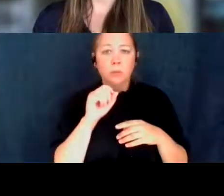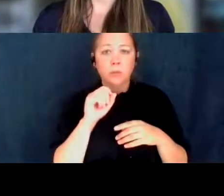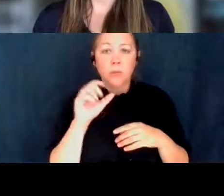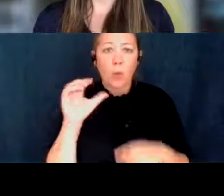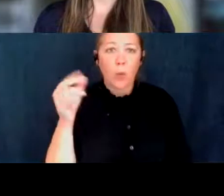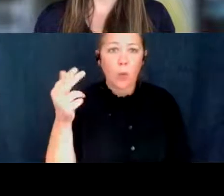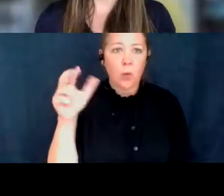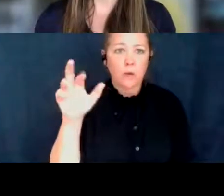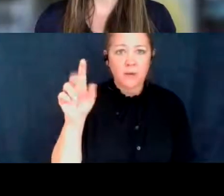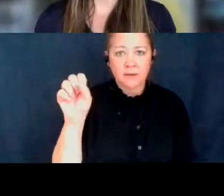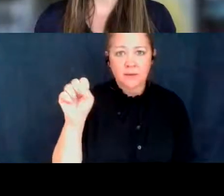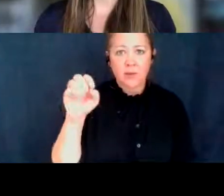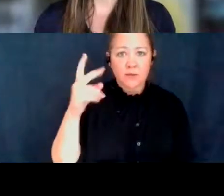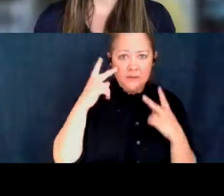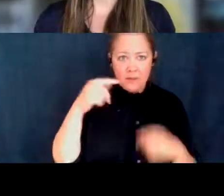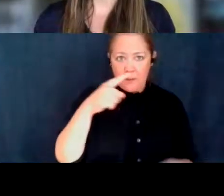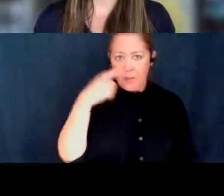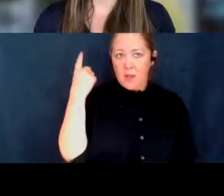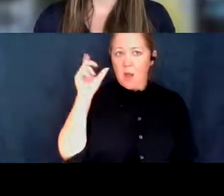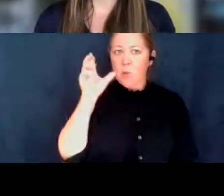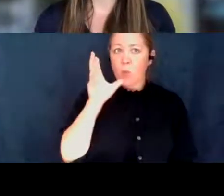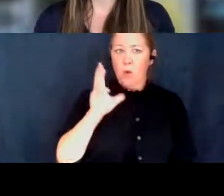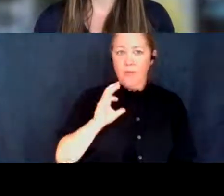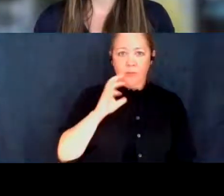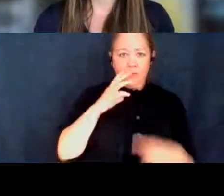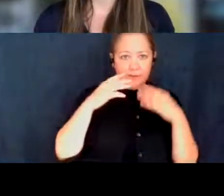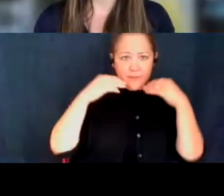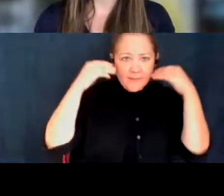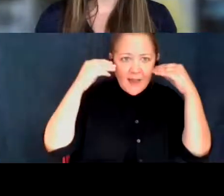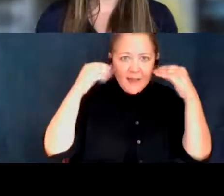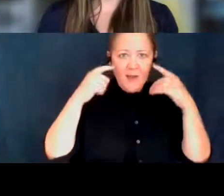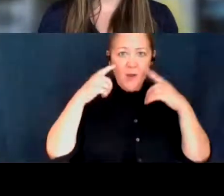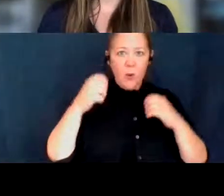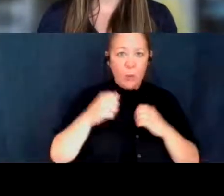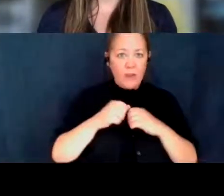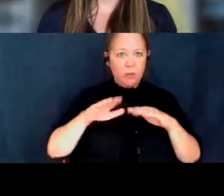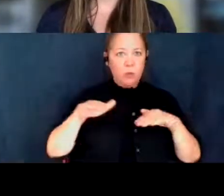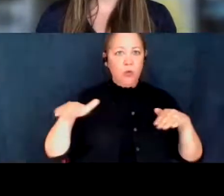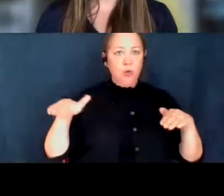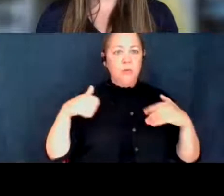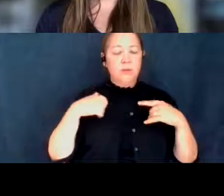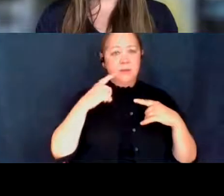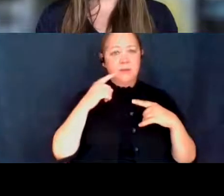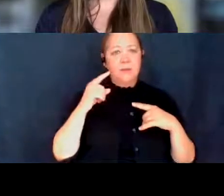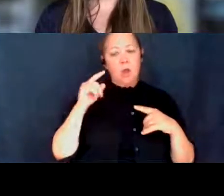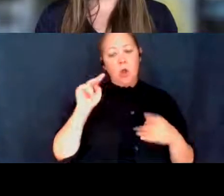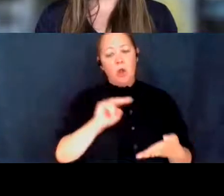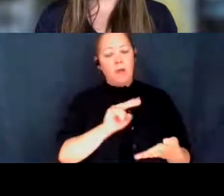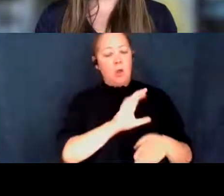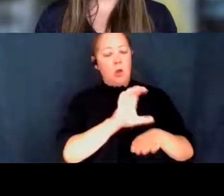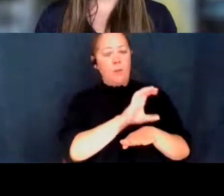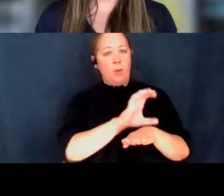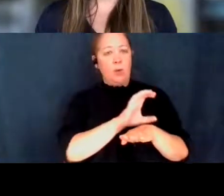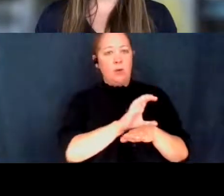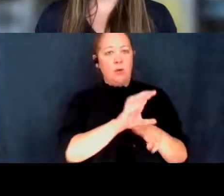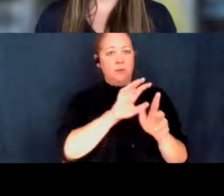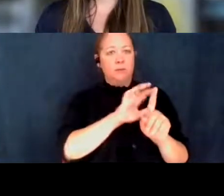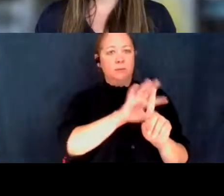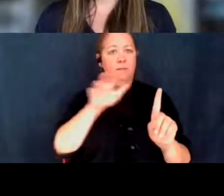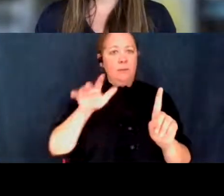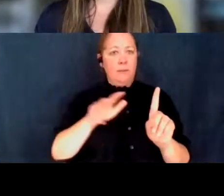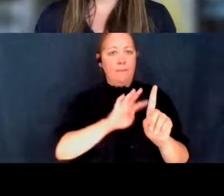smiling at the camera, with students who are smiling at their computers behind her. So we're thinking about, is this something that